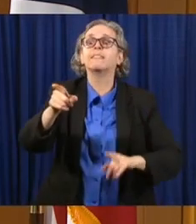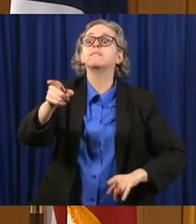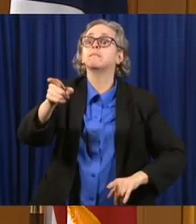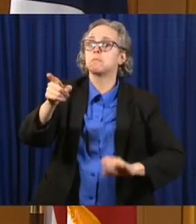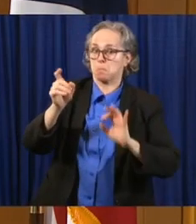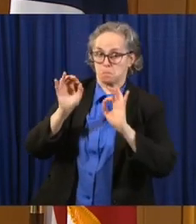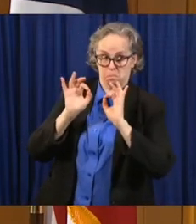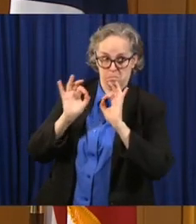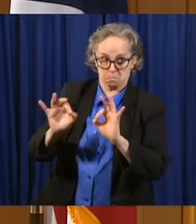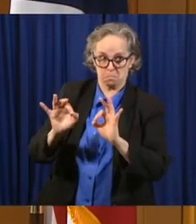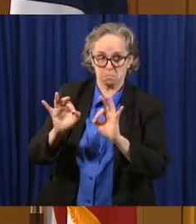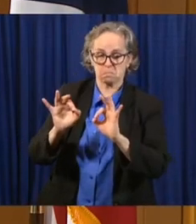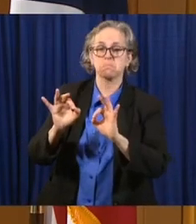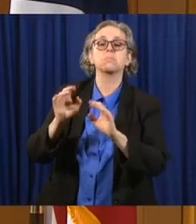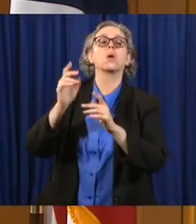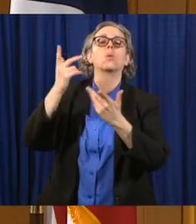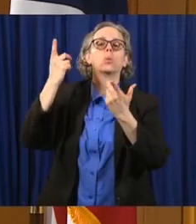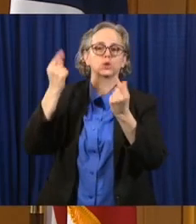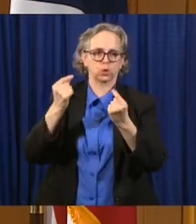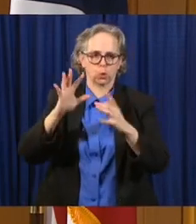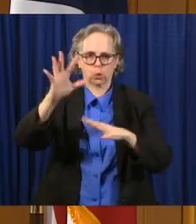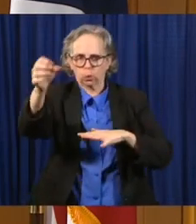those results.